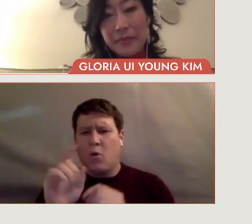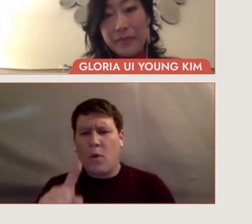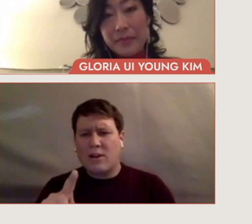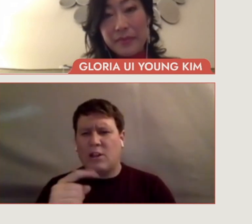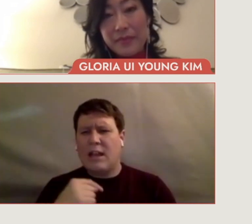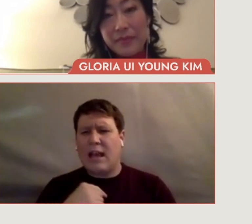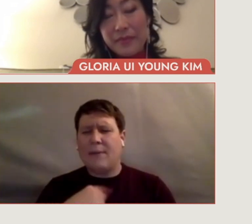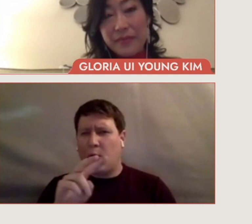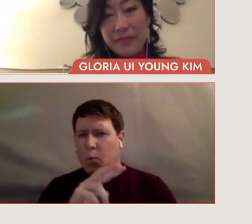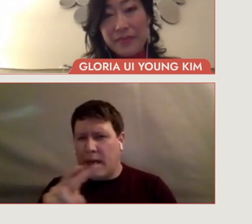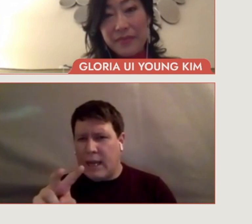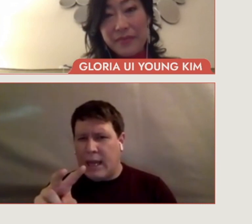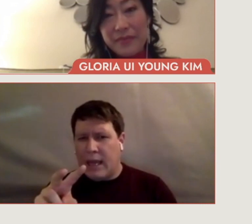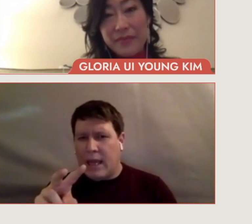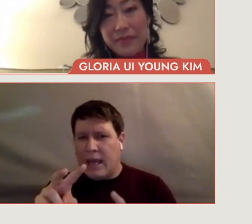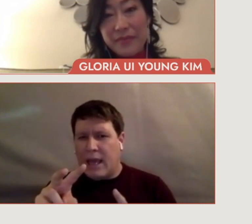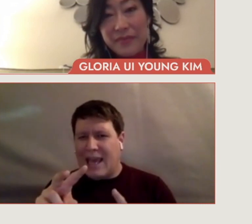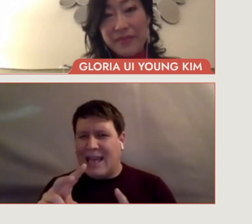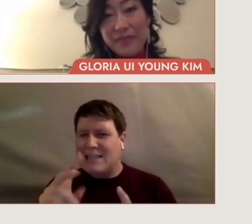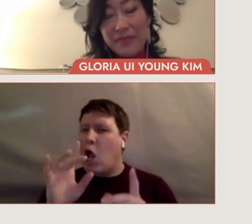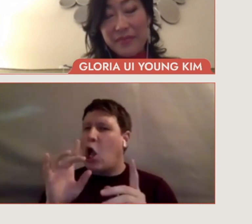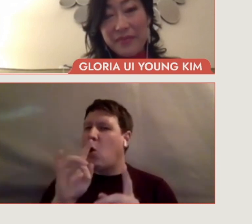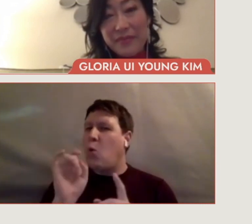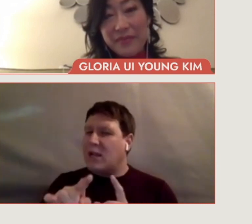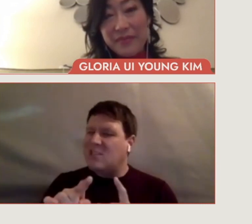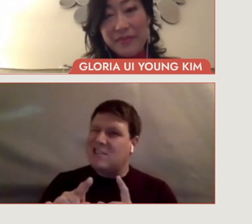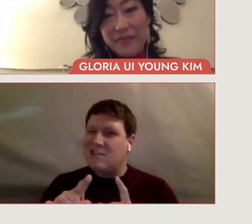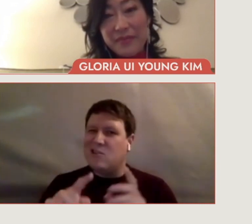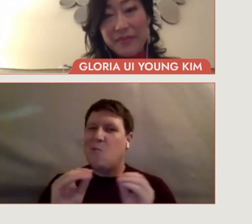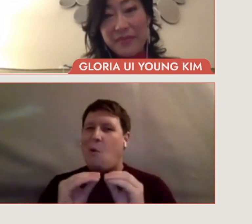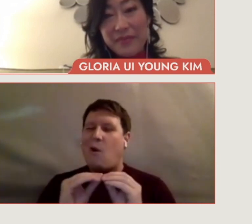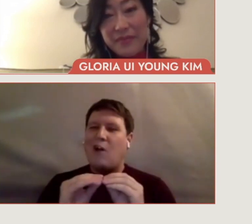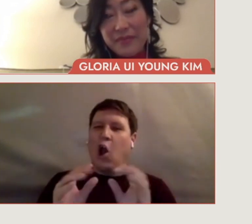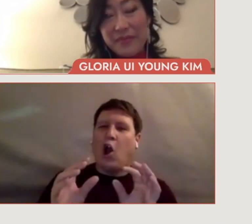It's one of those ones that's a little bit more of a comment, but they just said they just finished watching the film.